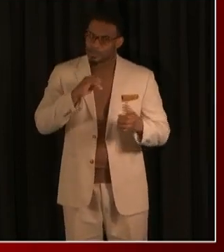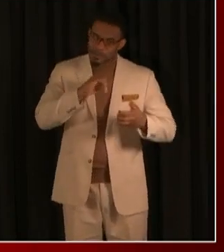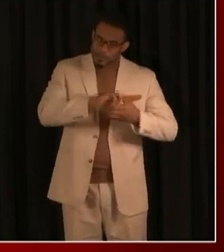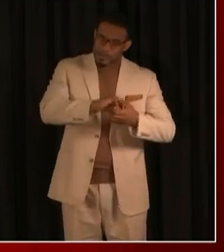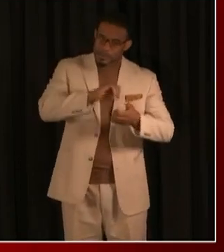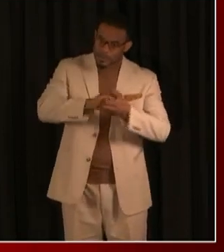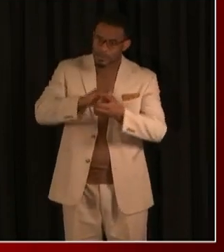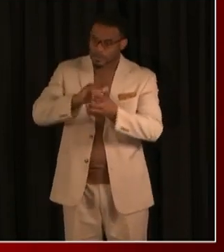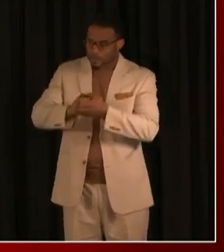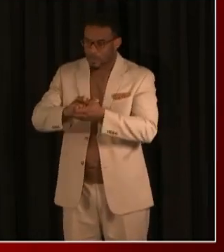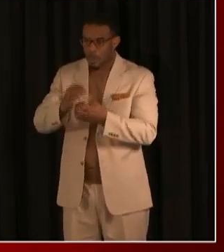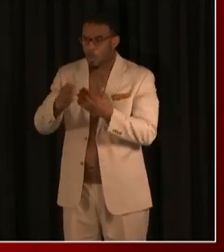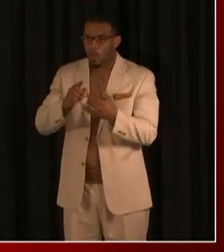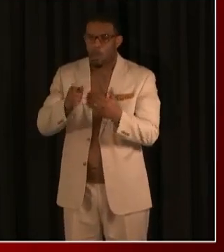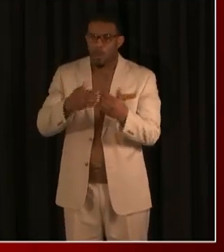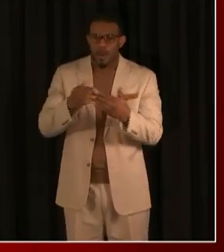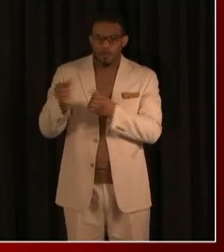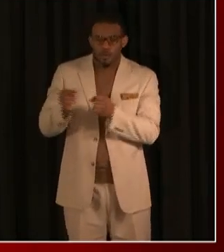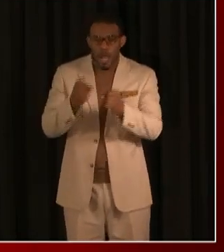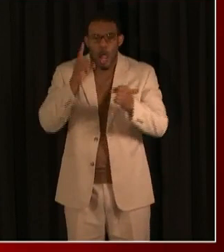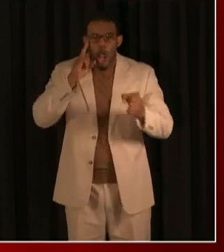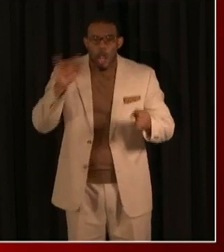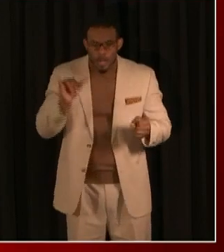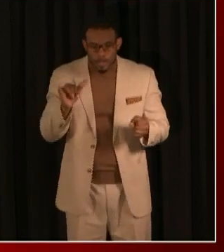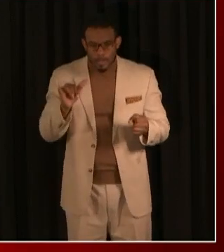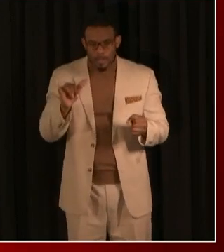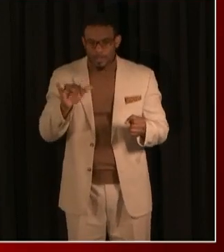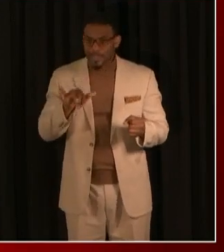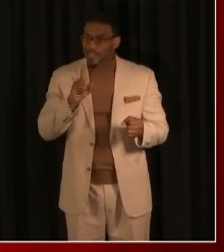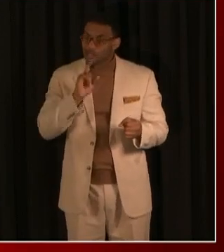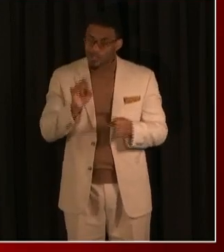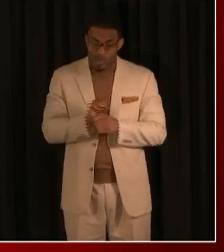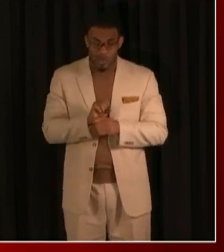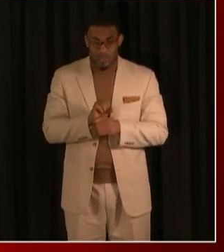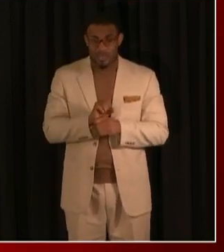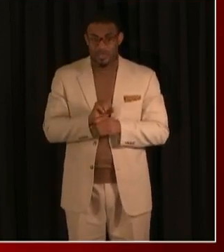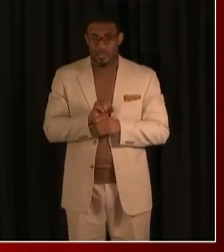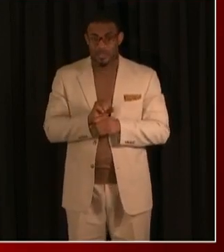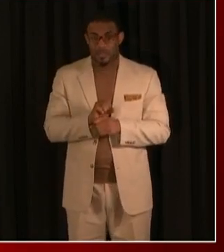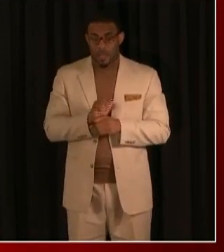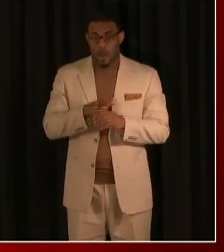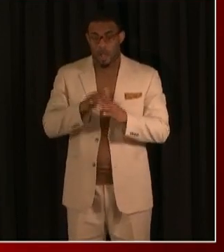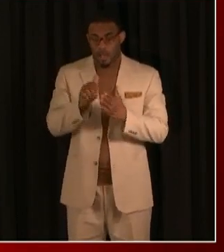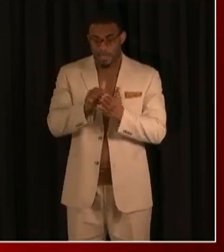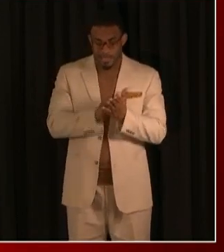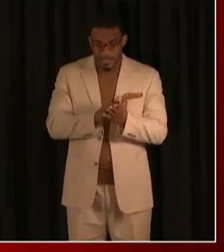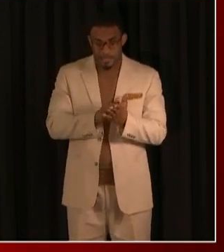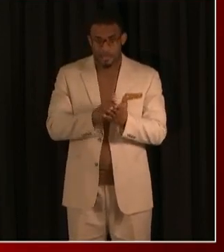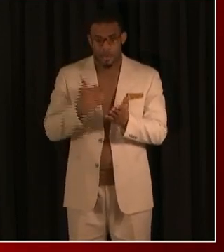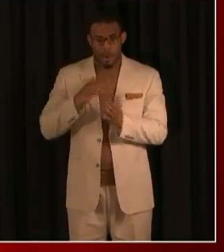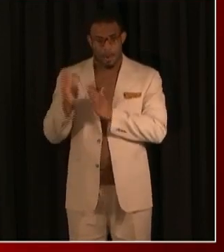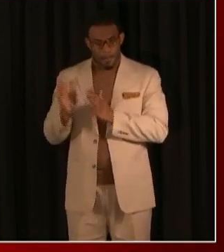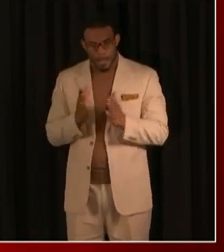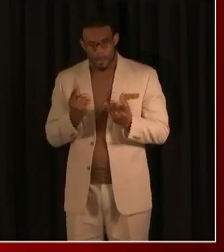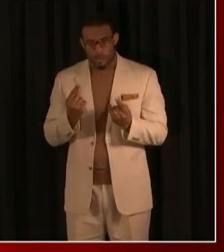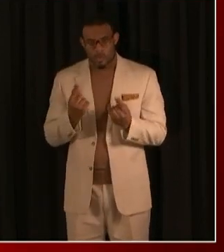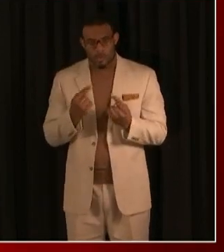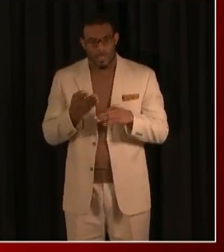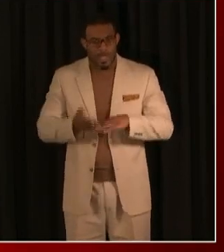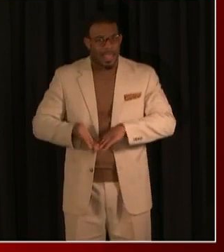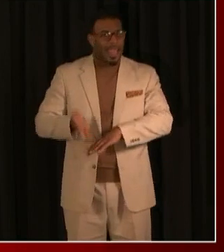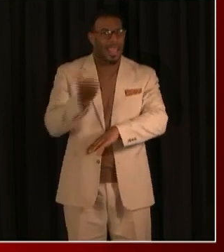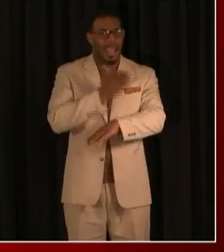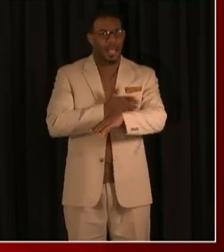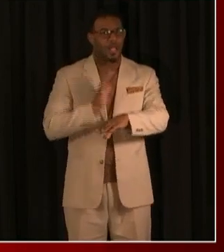we need to just flesh out what that strategy would look like, but that's certainly on the agenda in terms of being